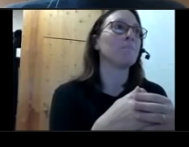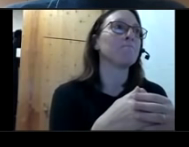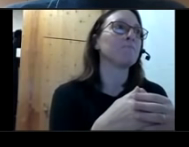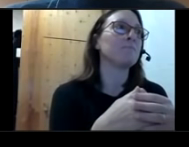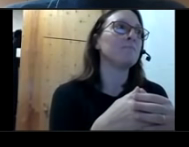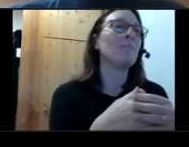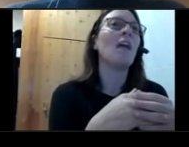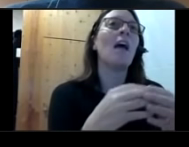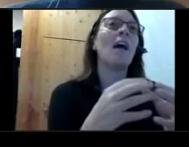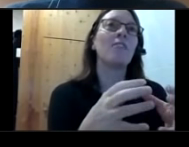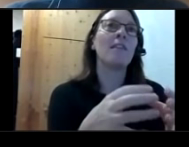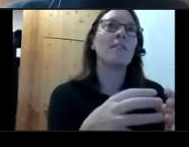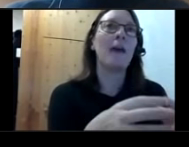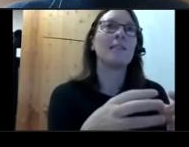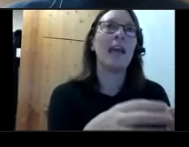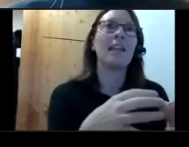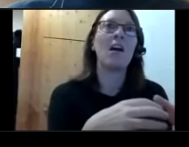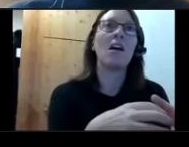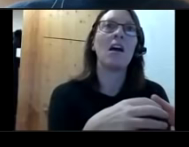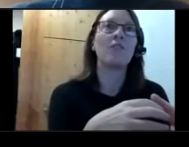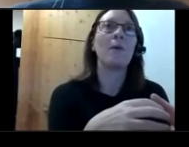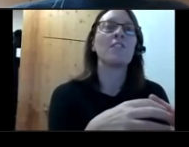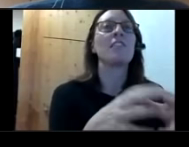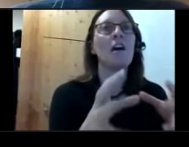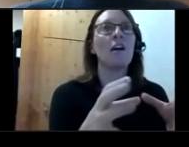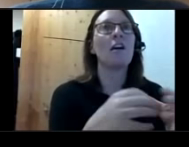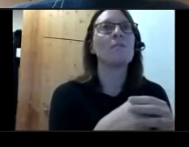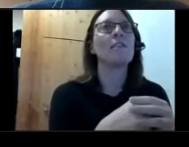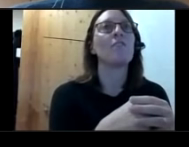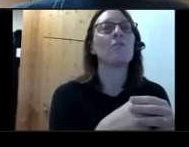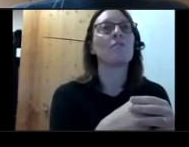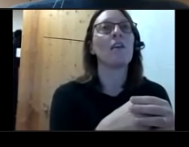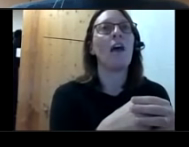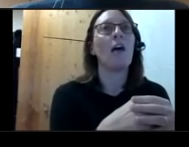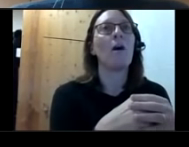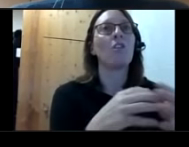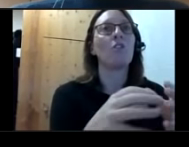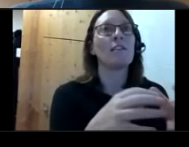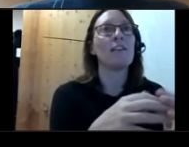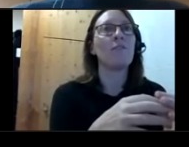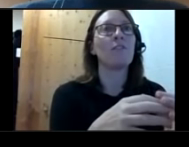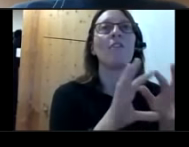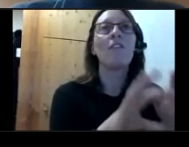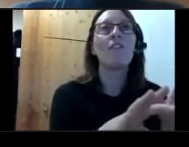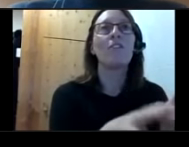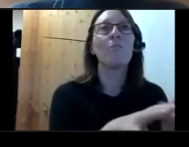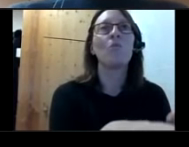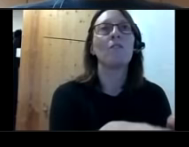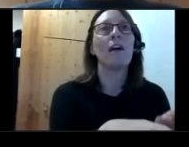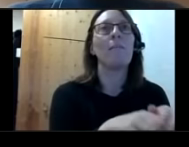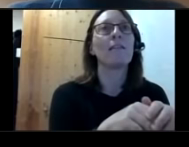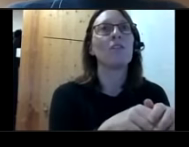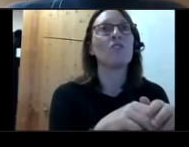well. And the other aspect, again, is archived websites, archived materials are not necessarily covered. There are